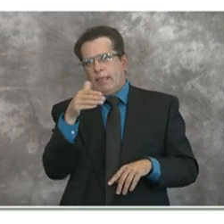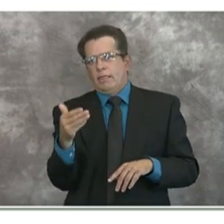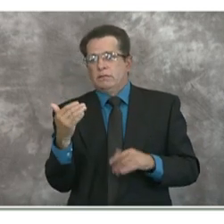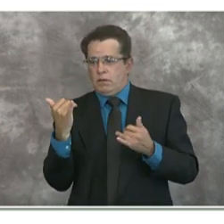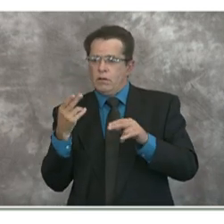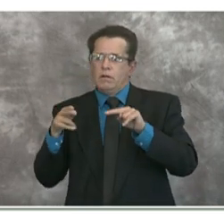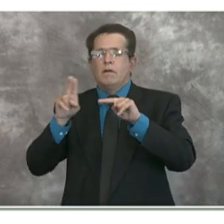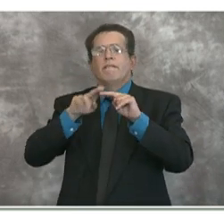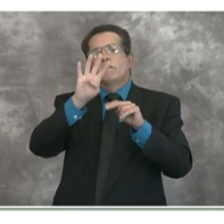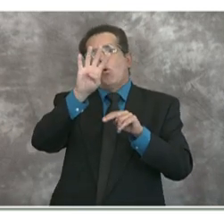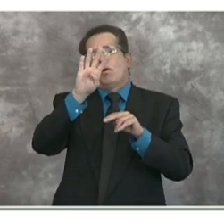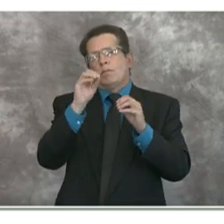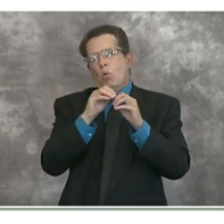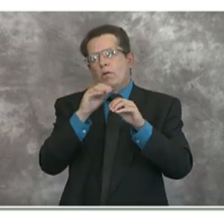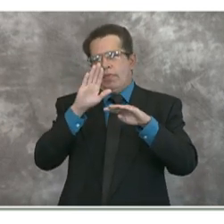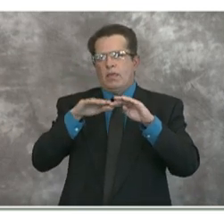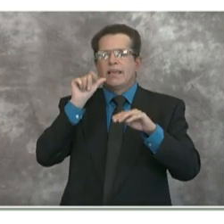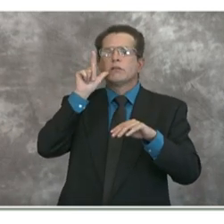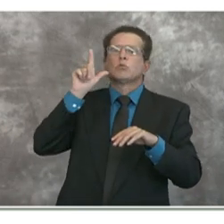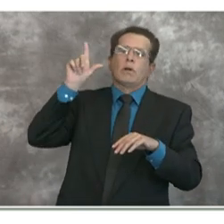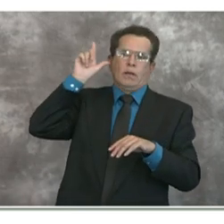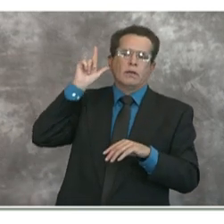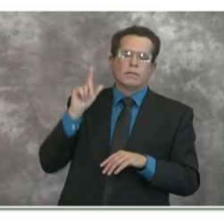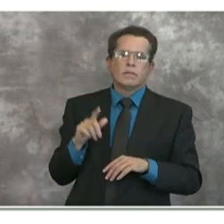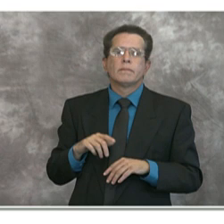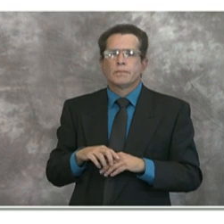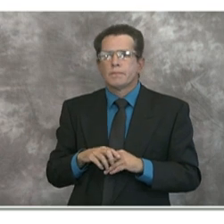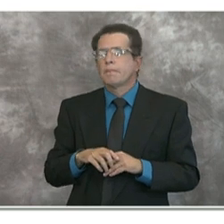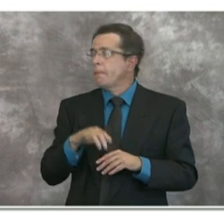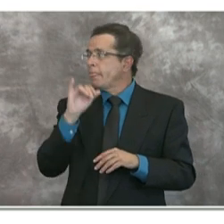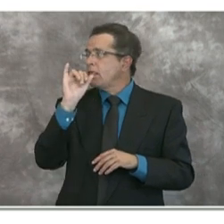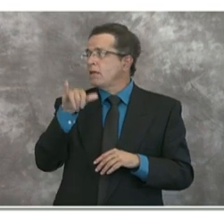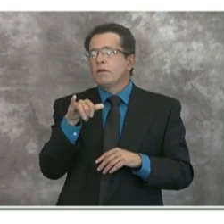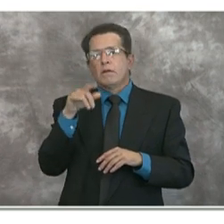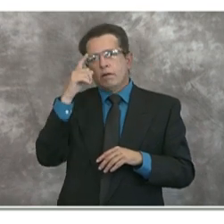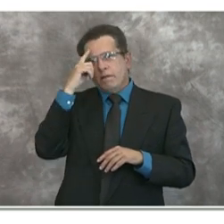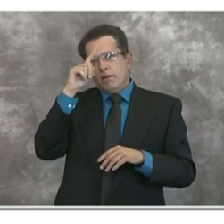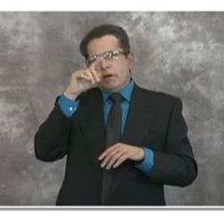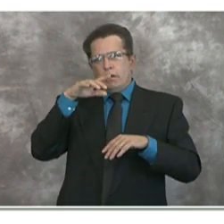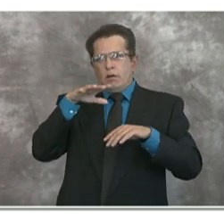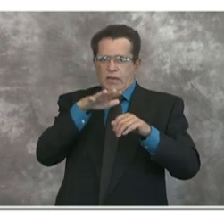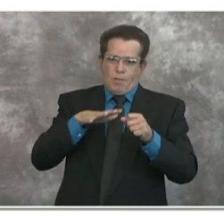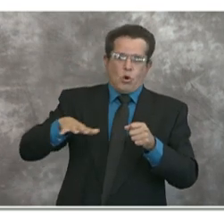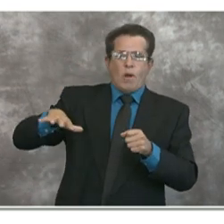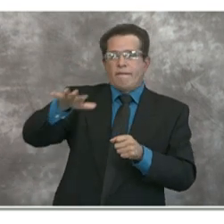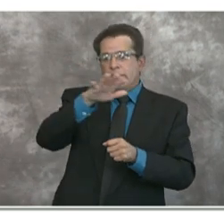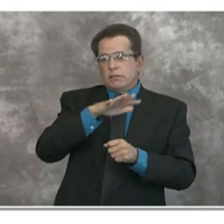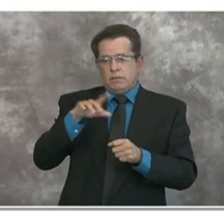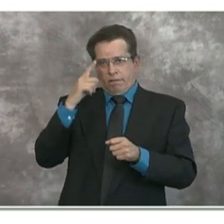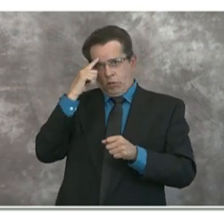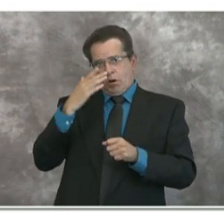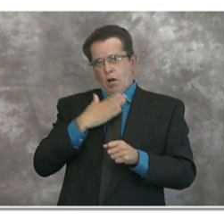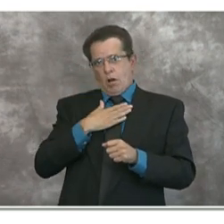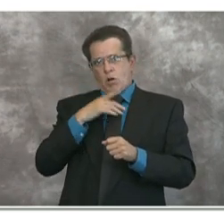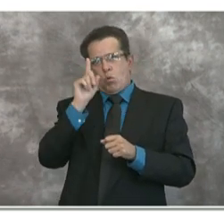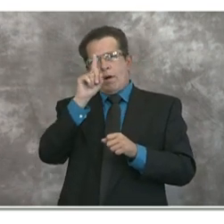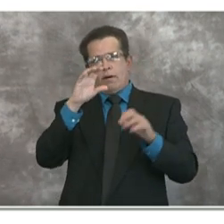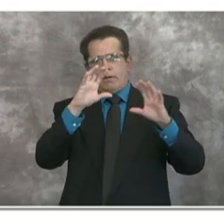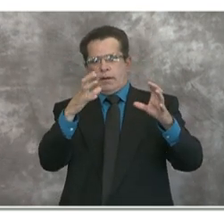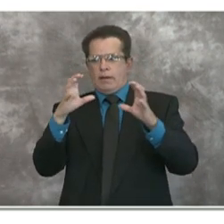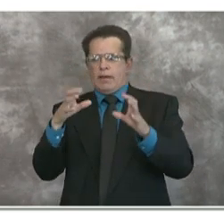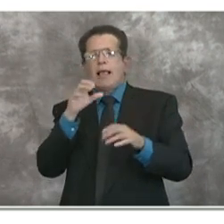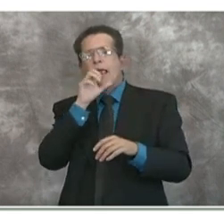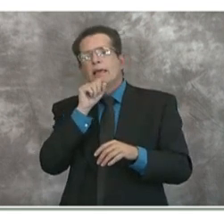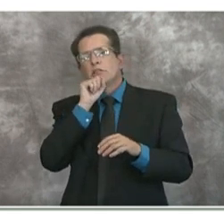4 more than reported yesterday. In terms of the demographics related to our cases, the